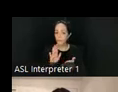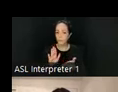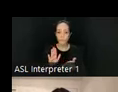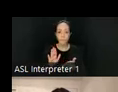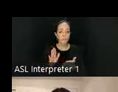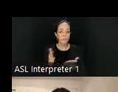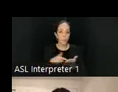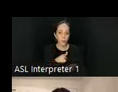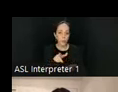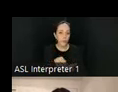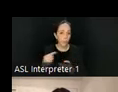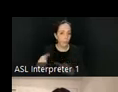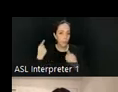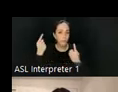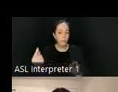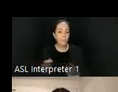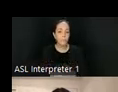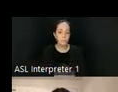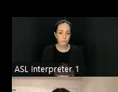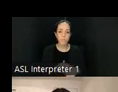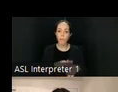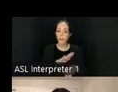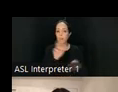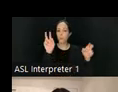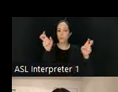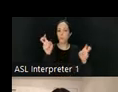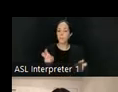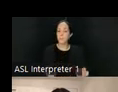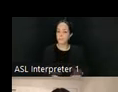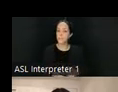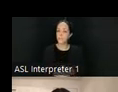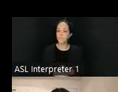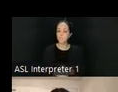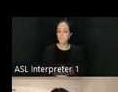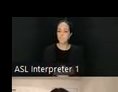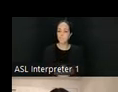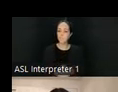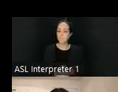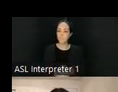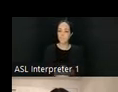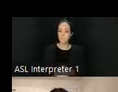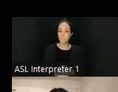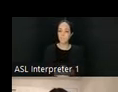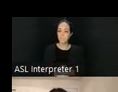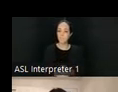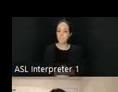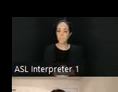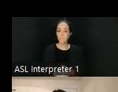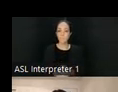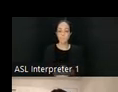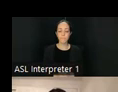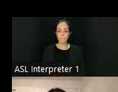across while they were putting their draft documents together that stood out.